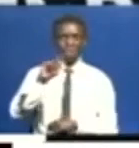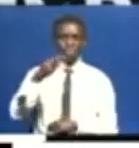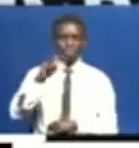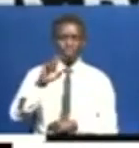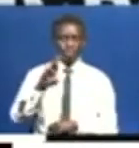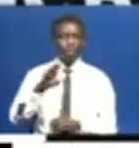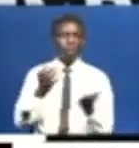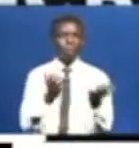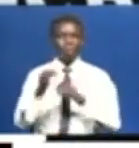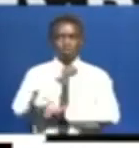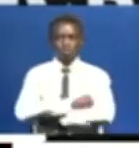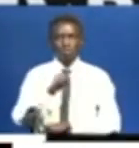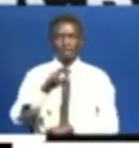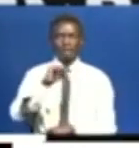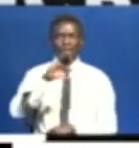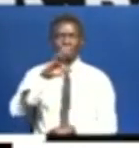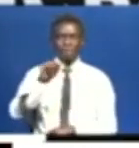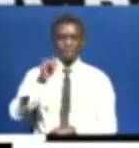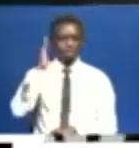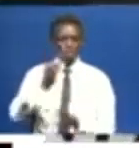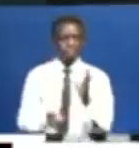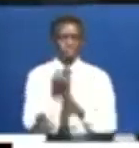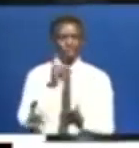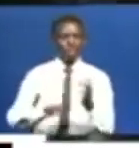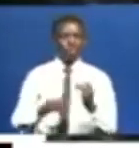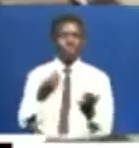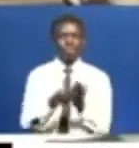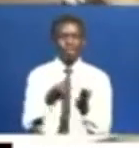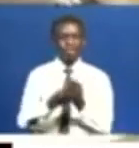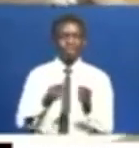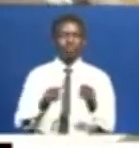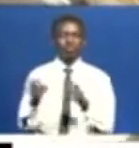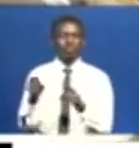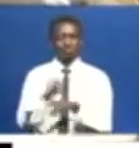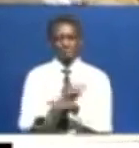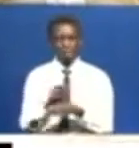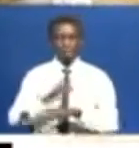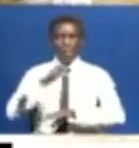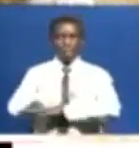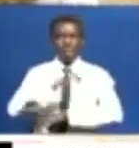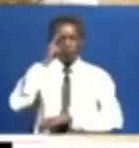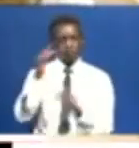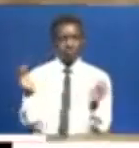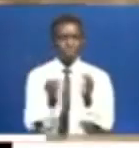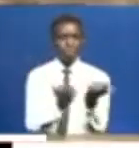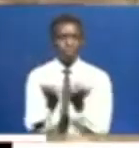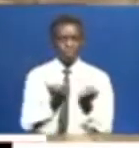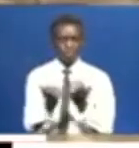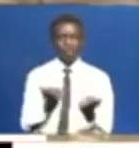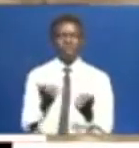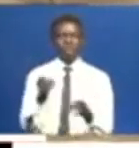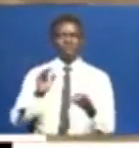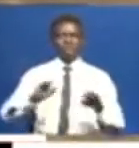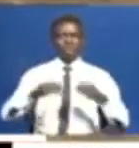be rolling out a learning management system training platform exclusively for small business customers that will offer a variety of training